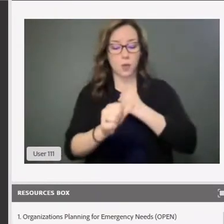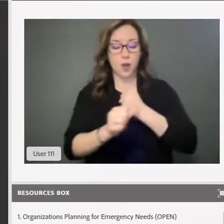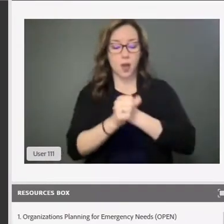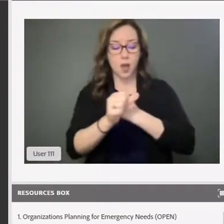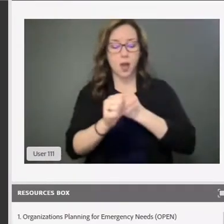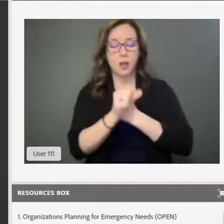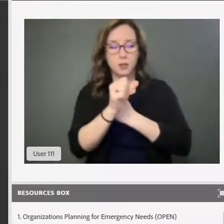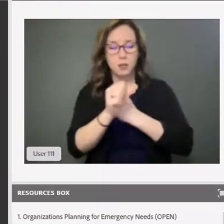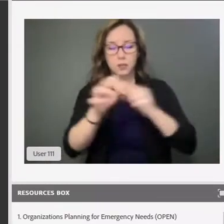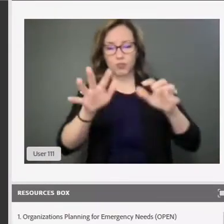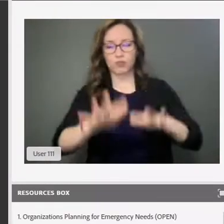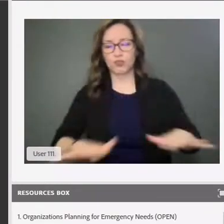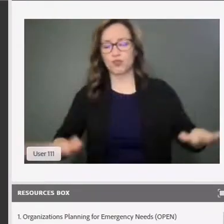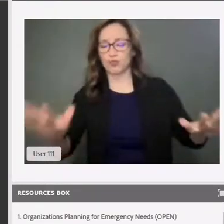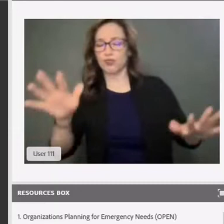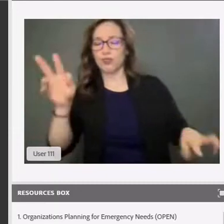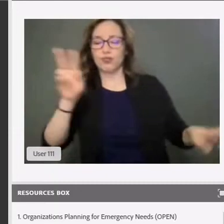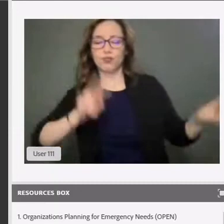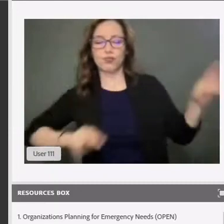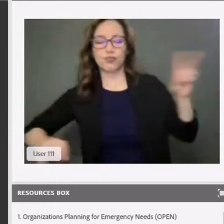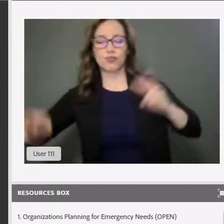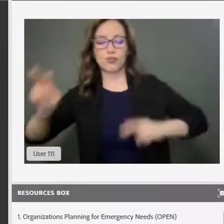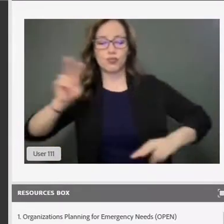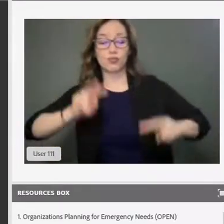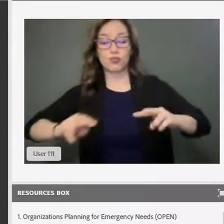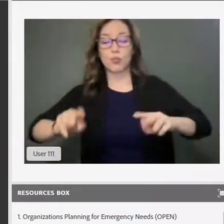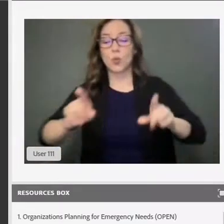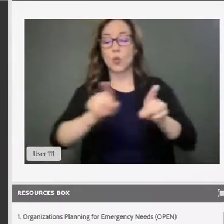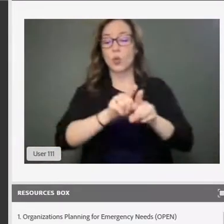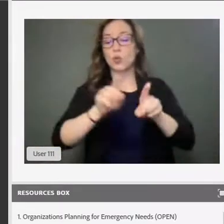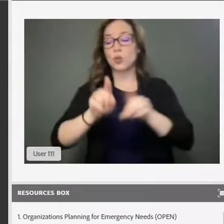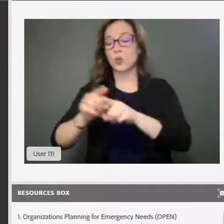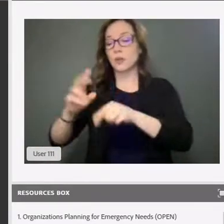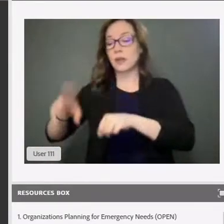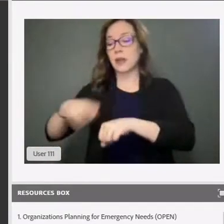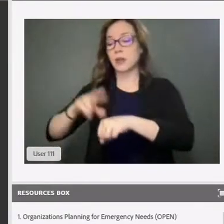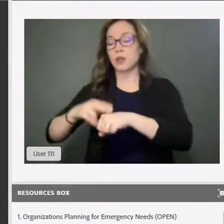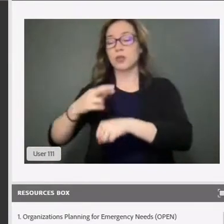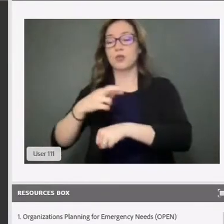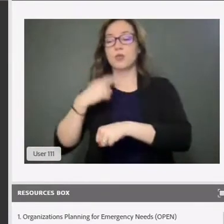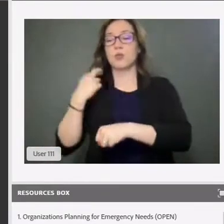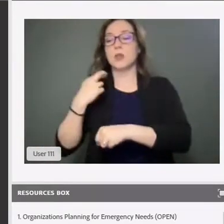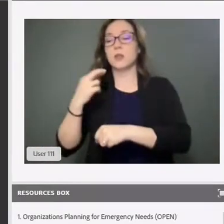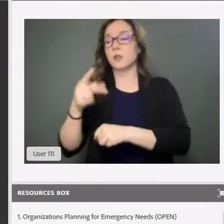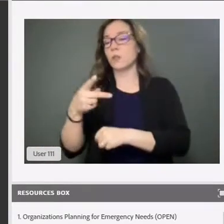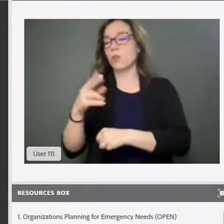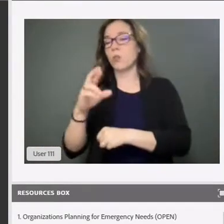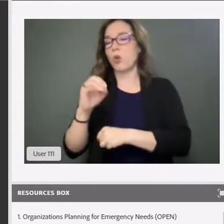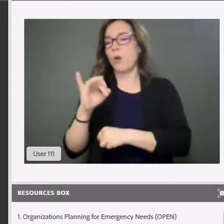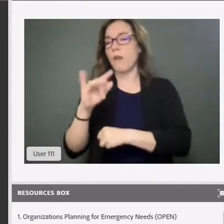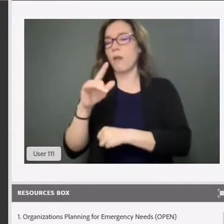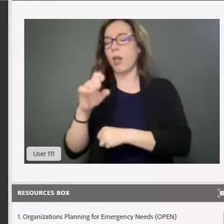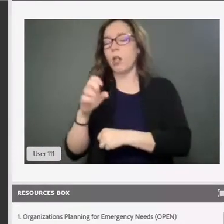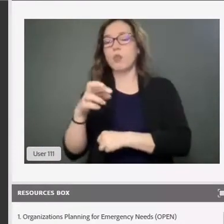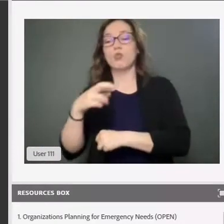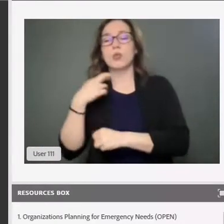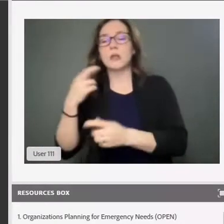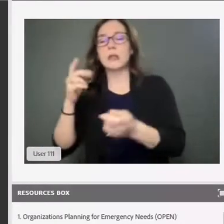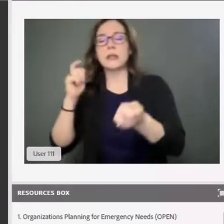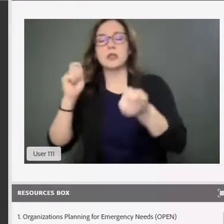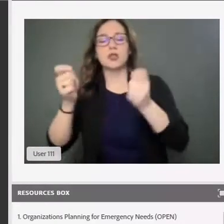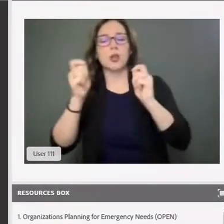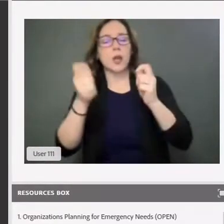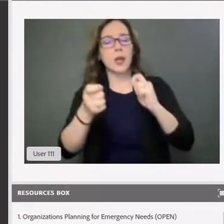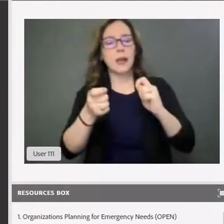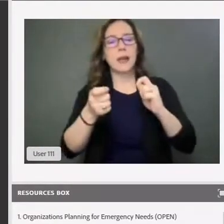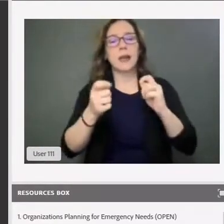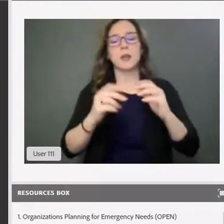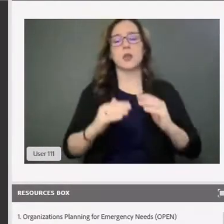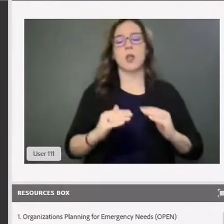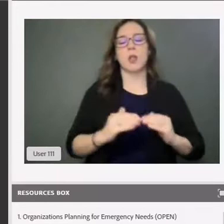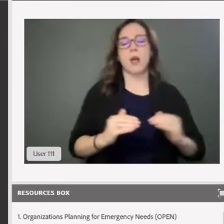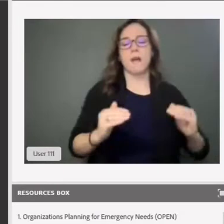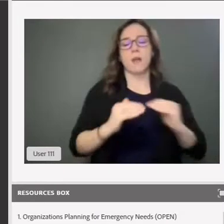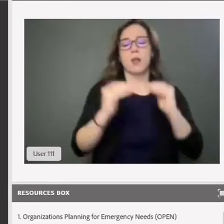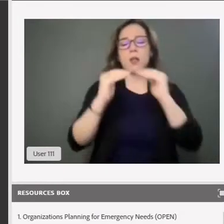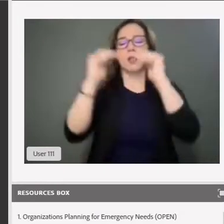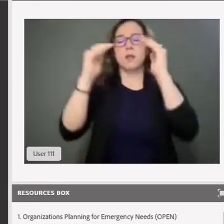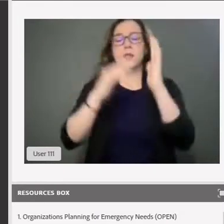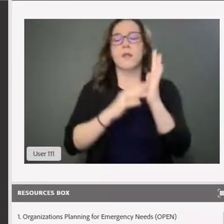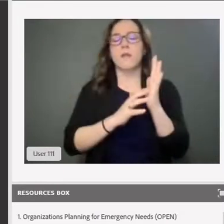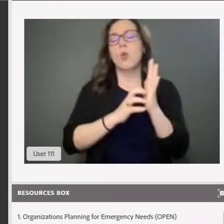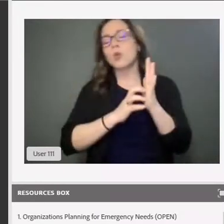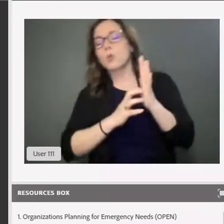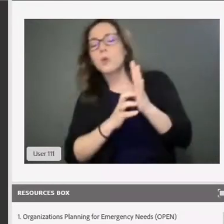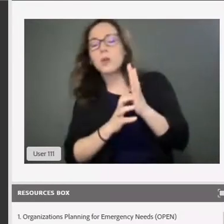we take a look at evaluating the national risk profile, and we see how risks have changed, if there's certain levels of vulnerability across the